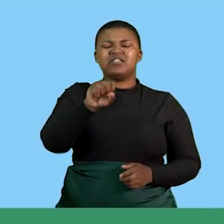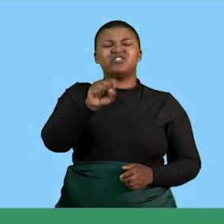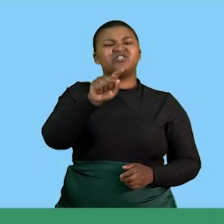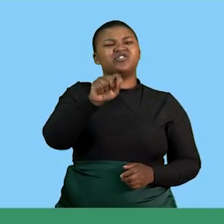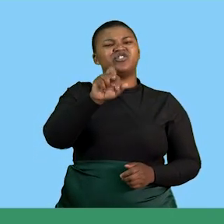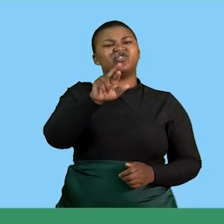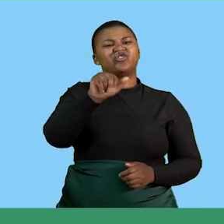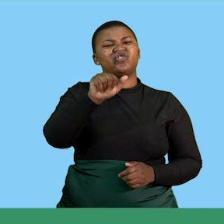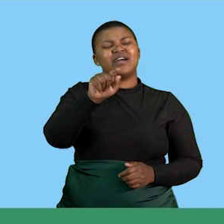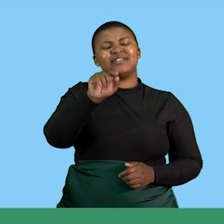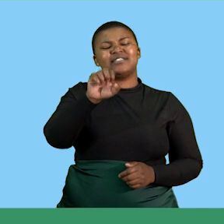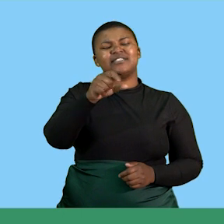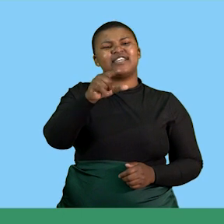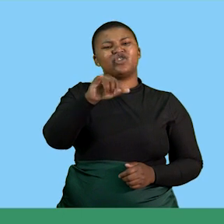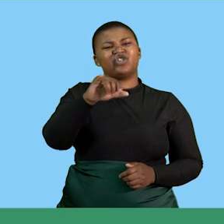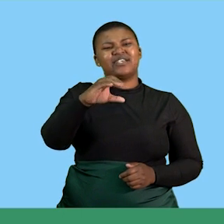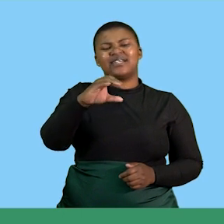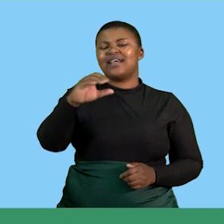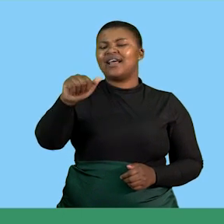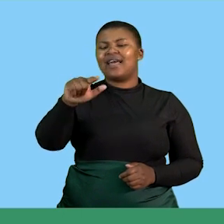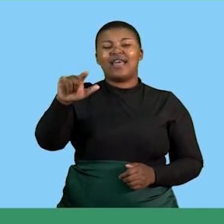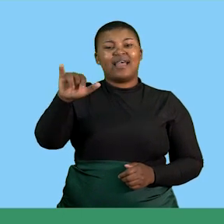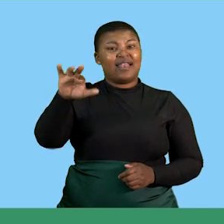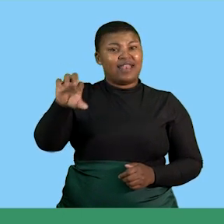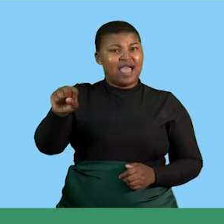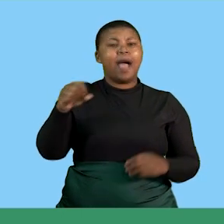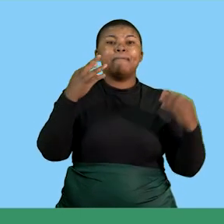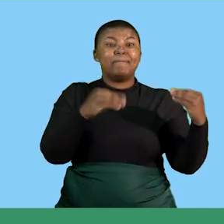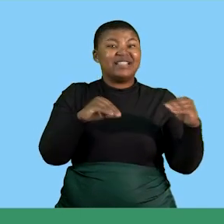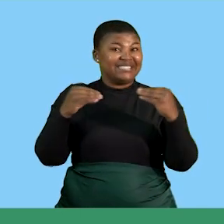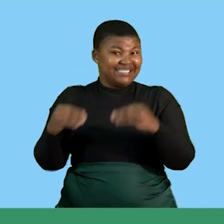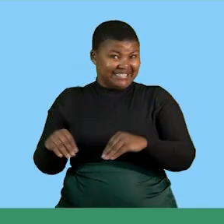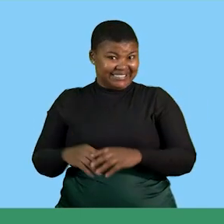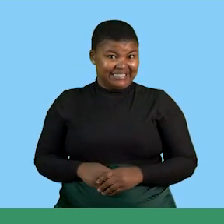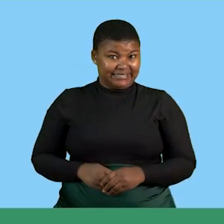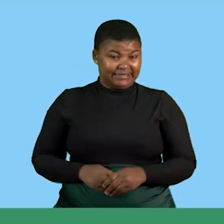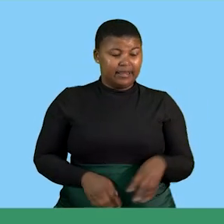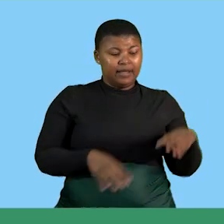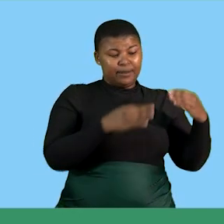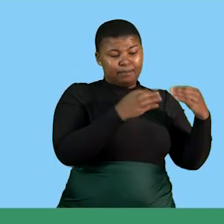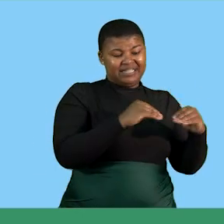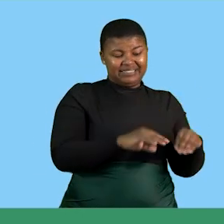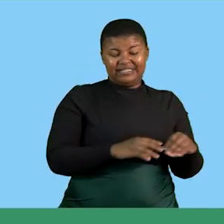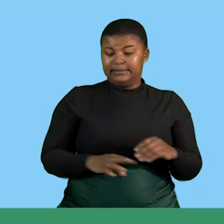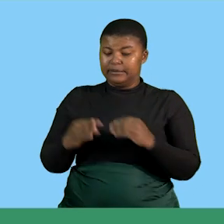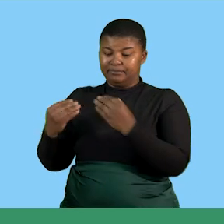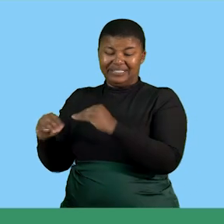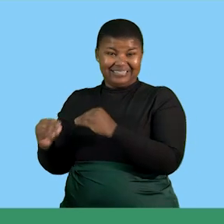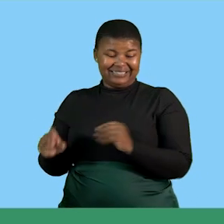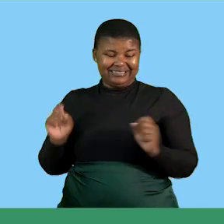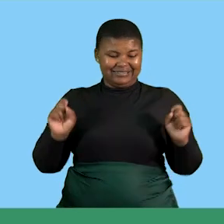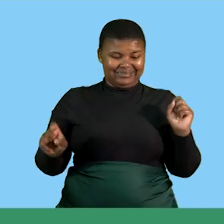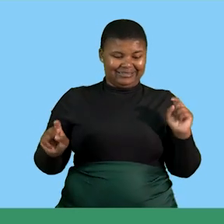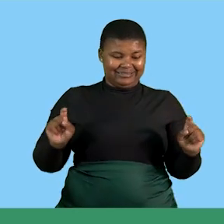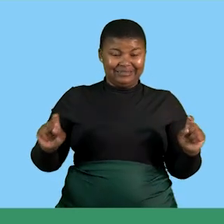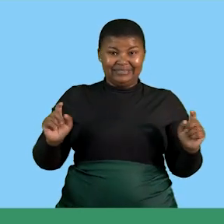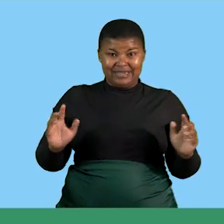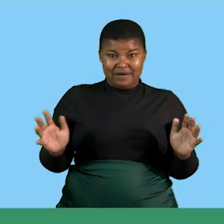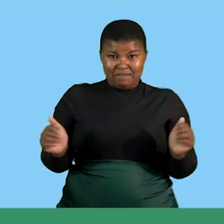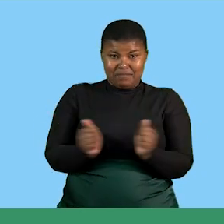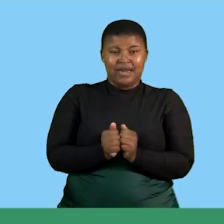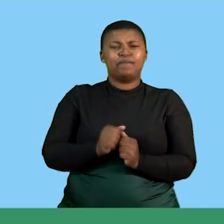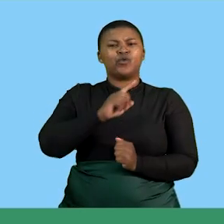as an example for strategic allies. So let me use it then. So we all know Happy Meals. You all know that you get